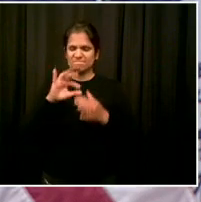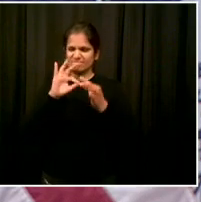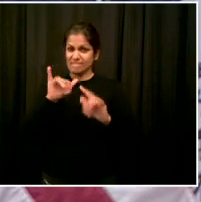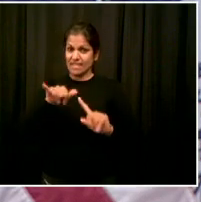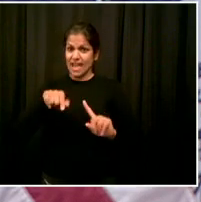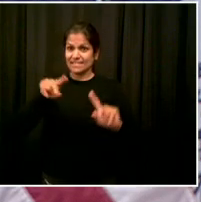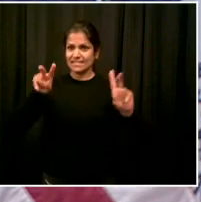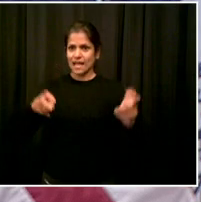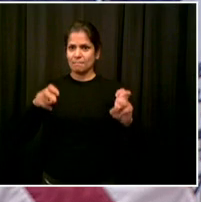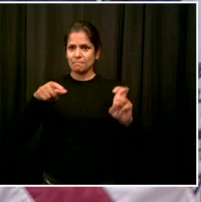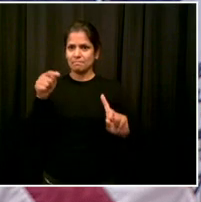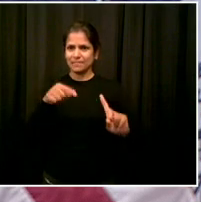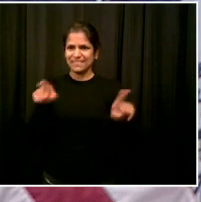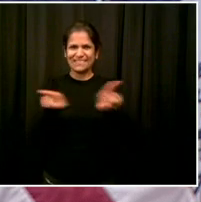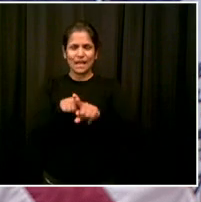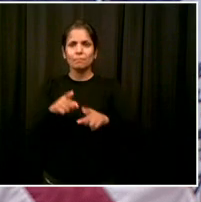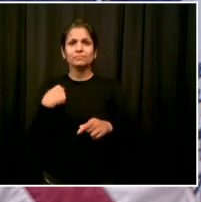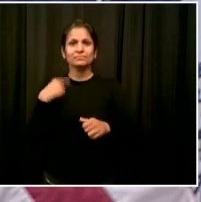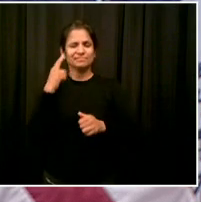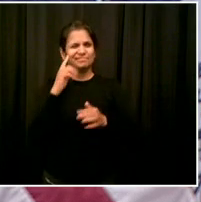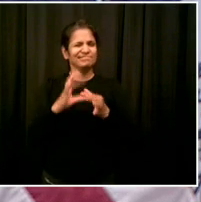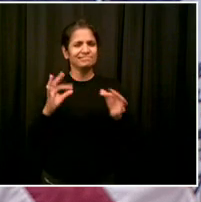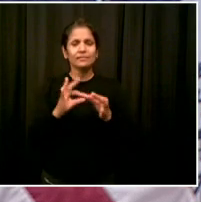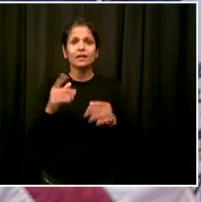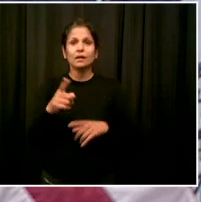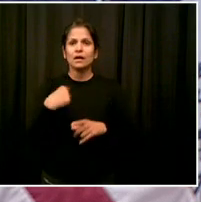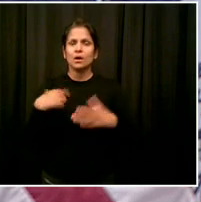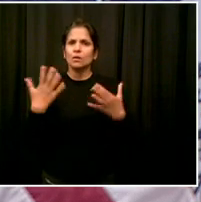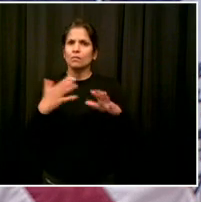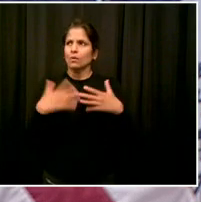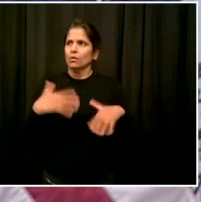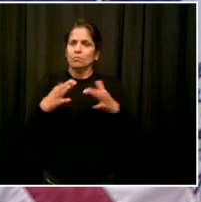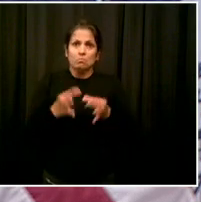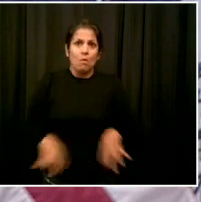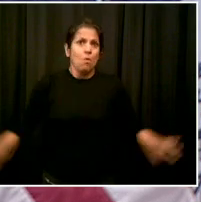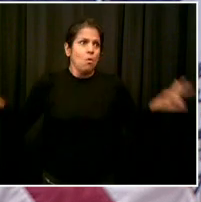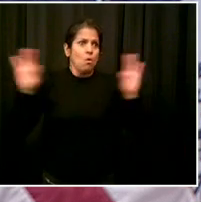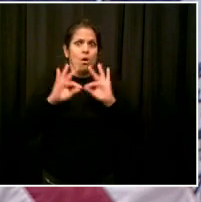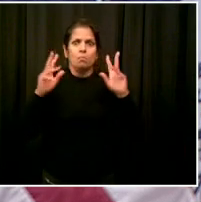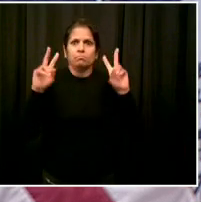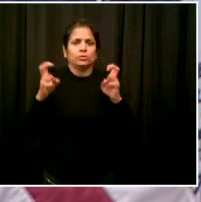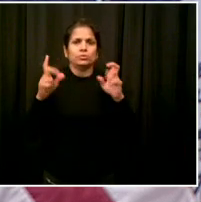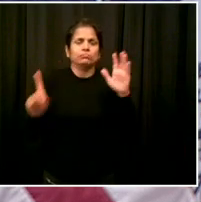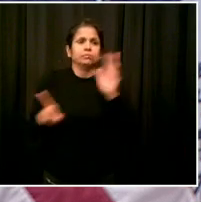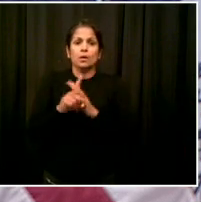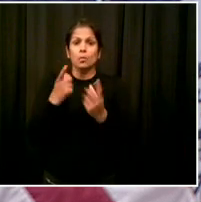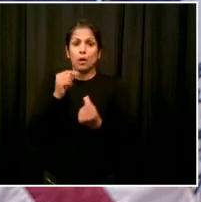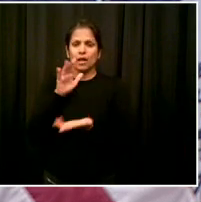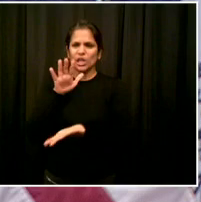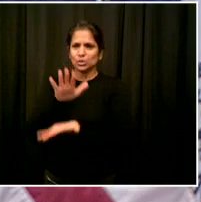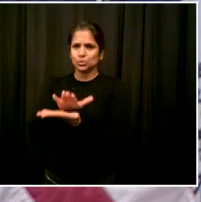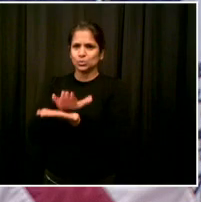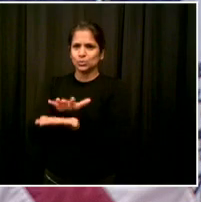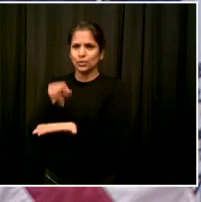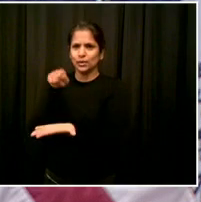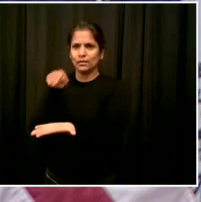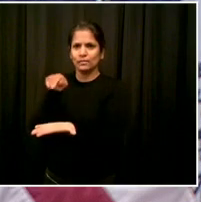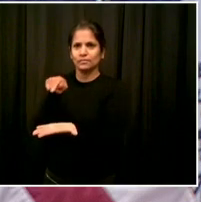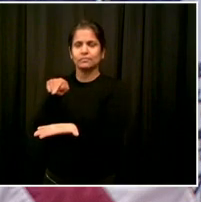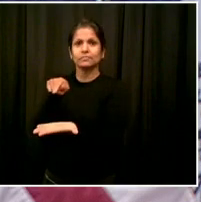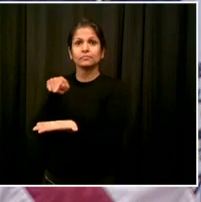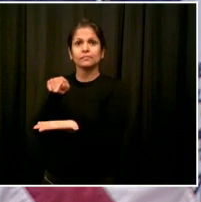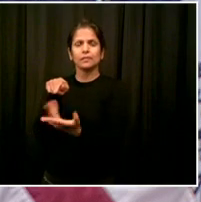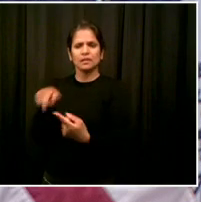the schools. What are the schools going to look like in September? Are they going to be open? Are they going to be closed? Half open, half